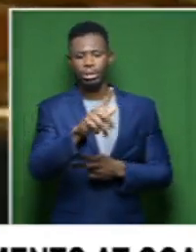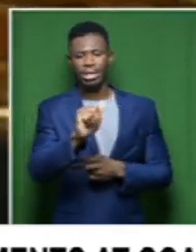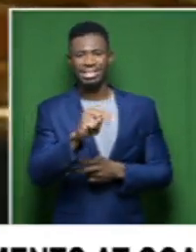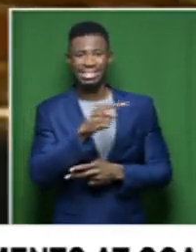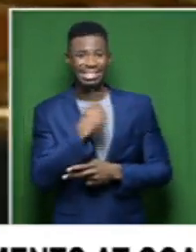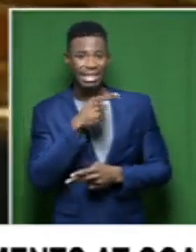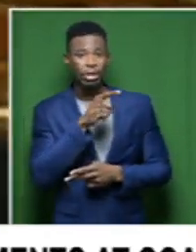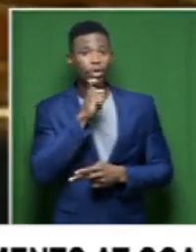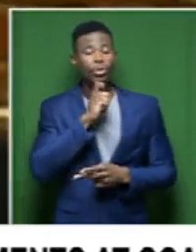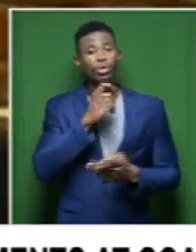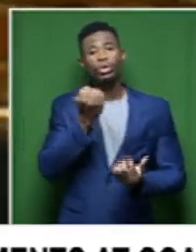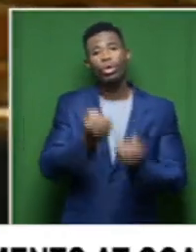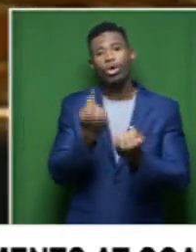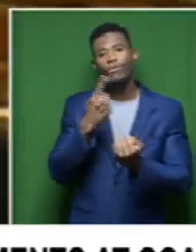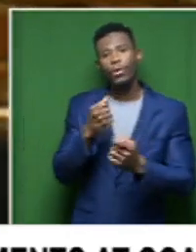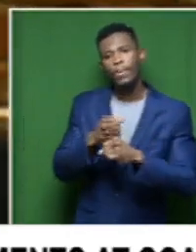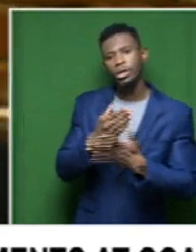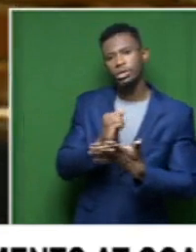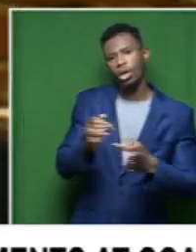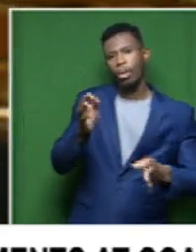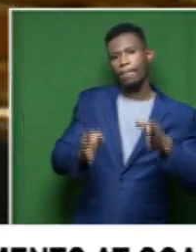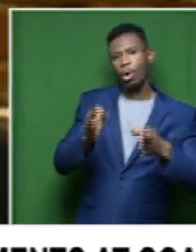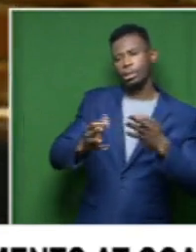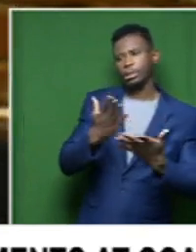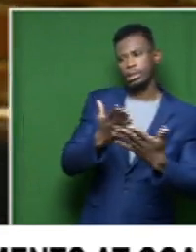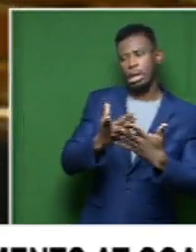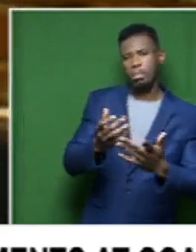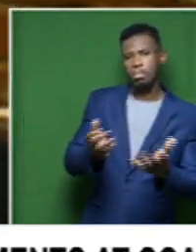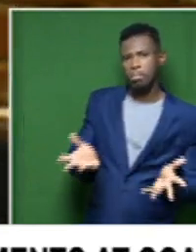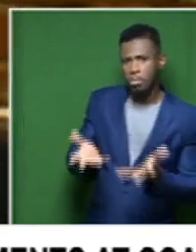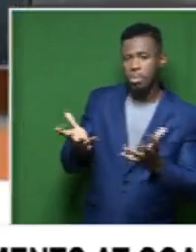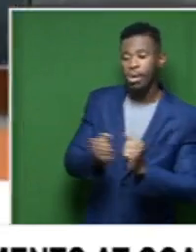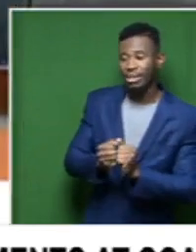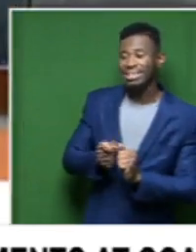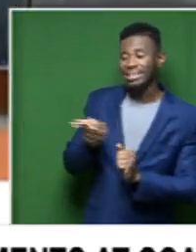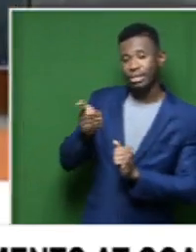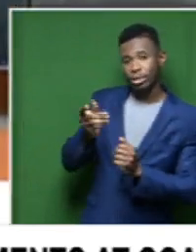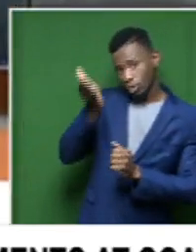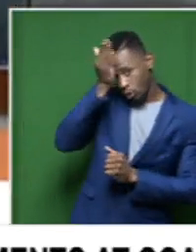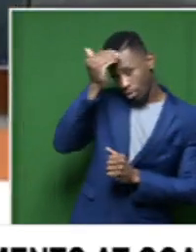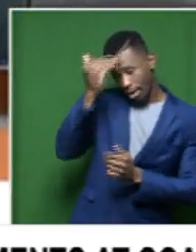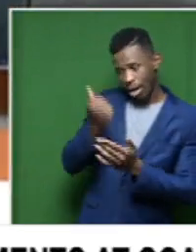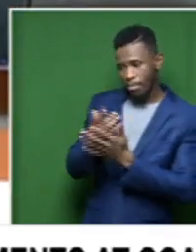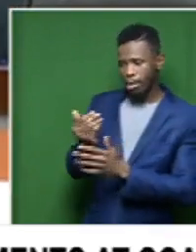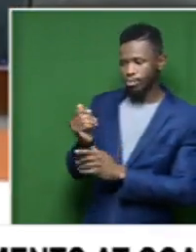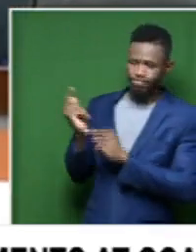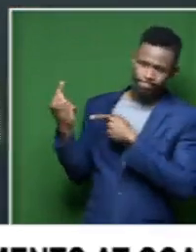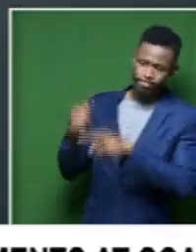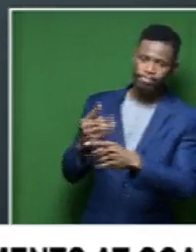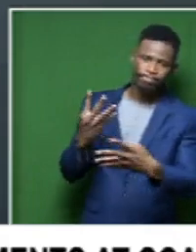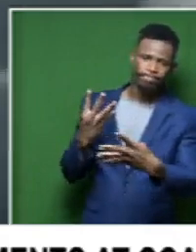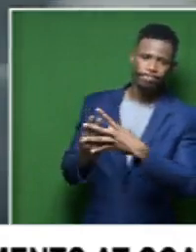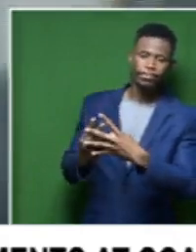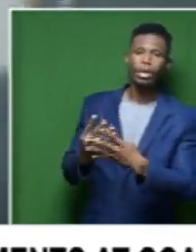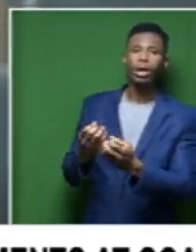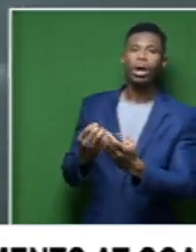advance political interests. Zuma was sentenced to 15 months imprisonment by the Constitutional Court for contempt of court after he breached